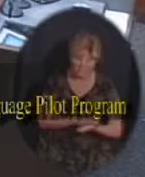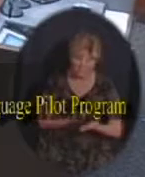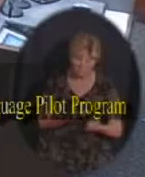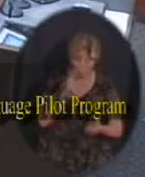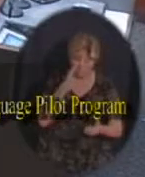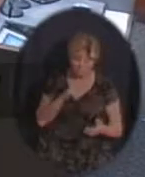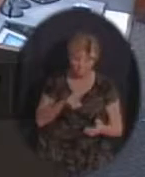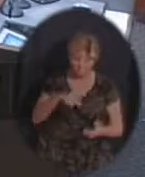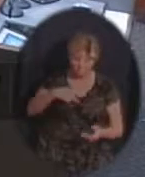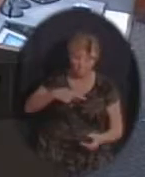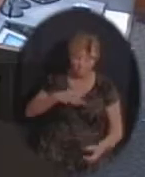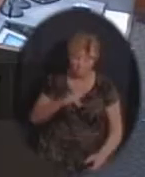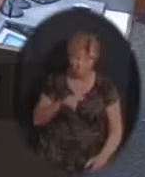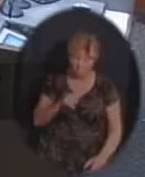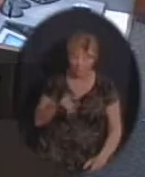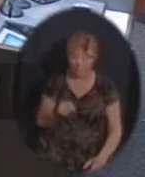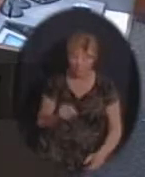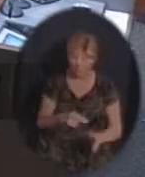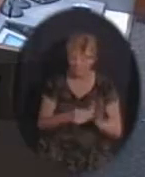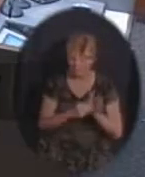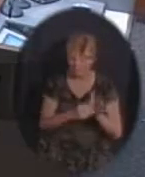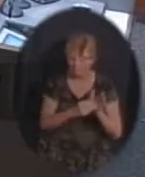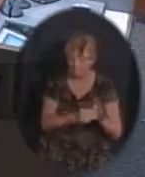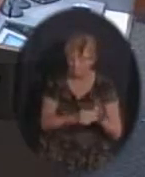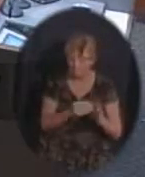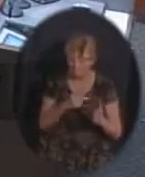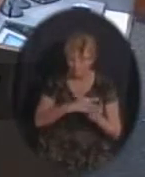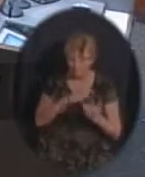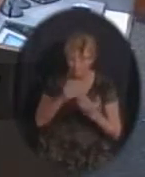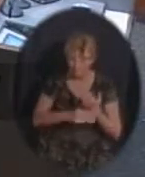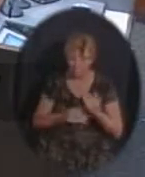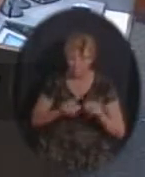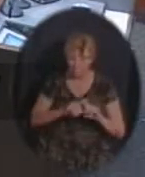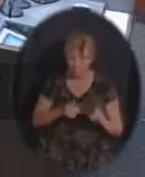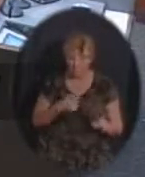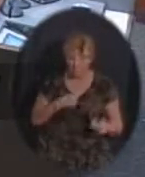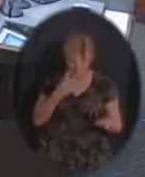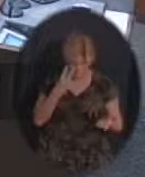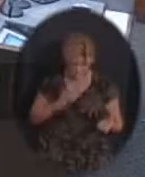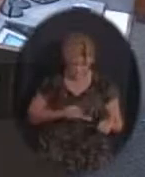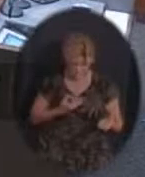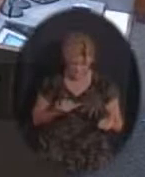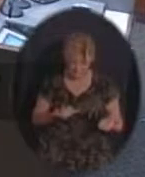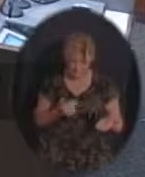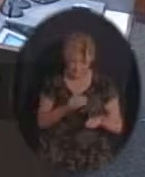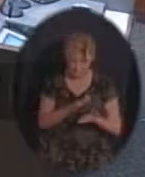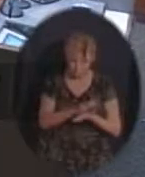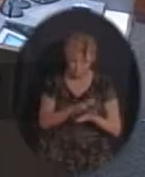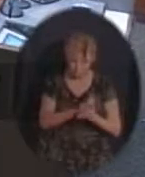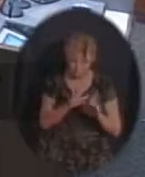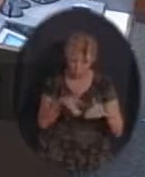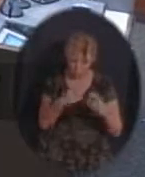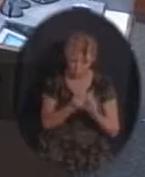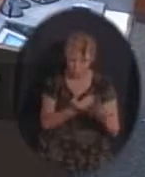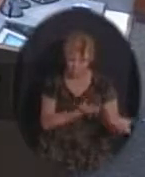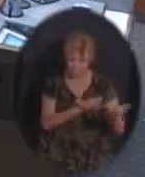the staff's has given us an option of 8 schools, and if we went with 8 schools, then each high school would have 2